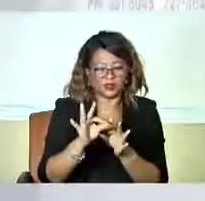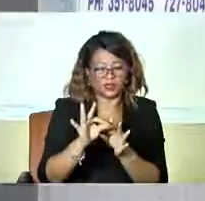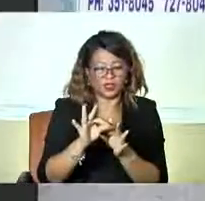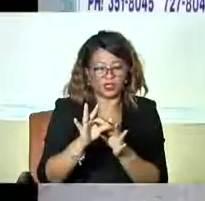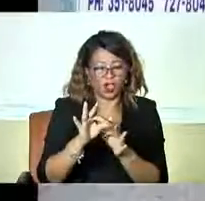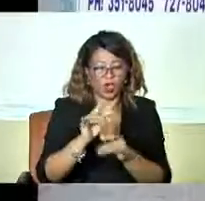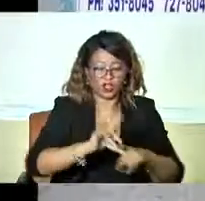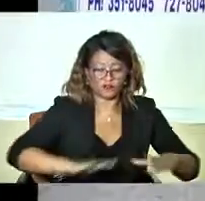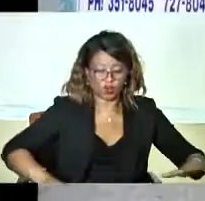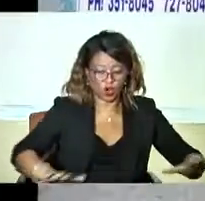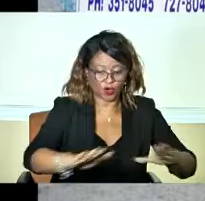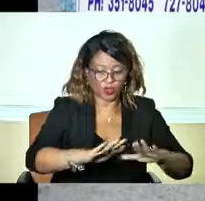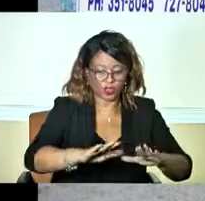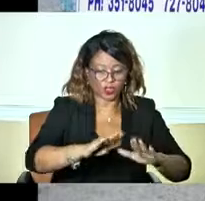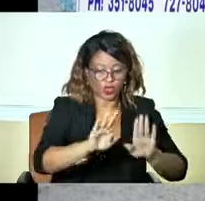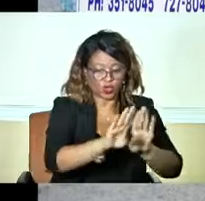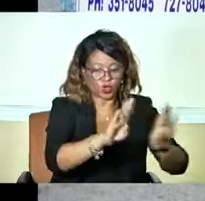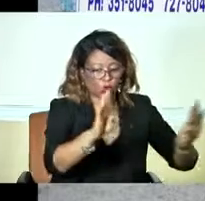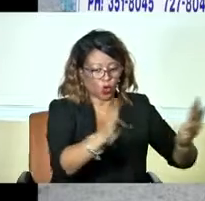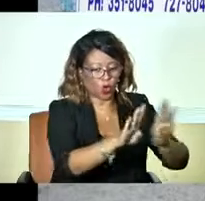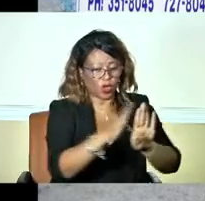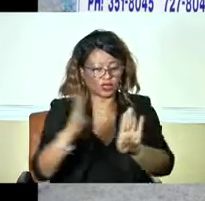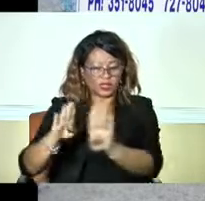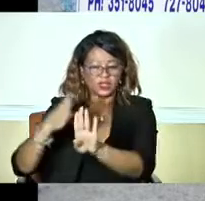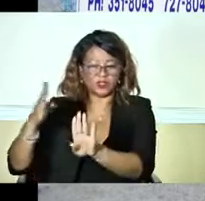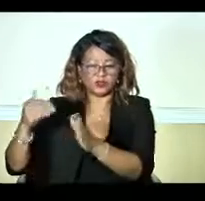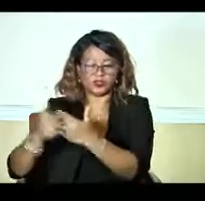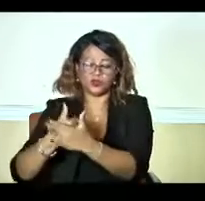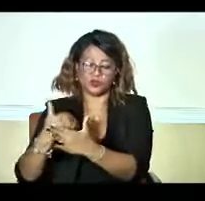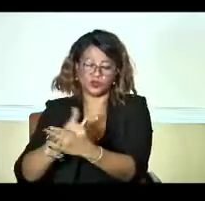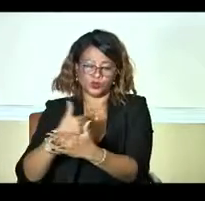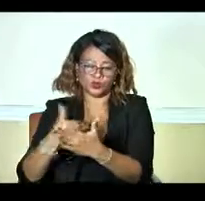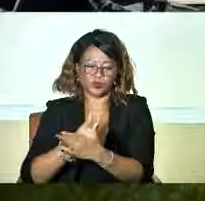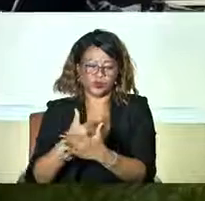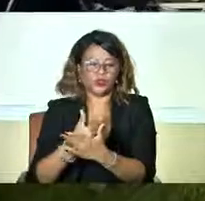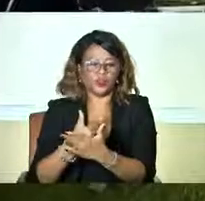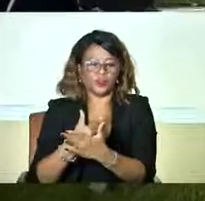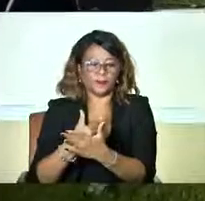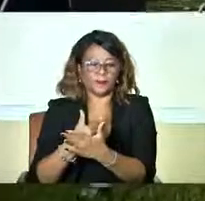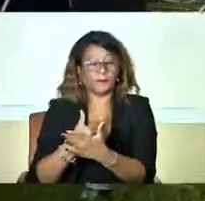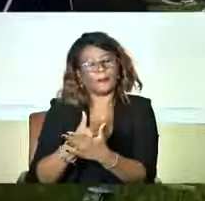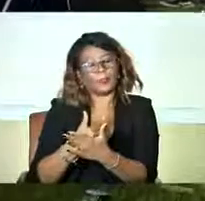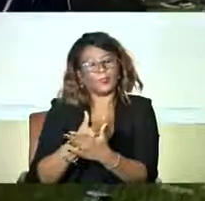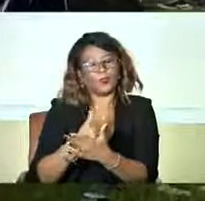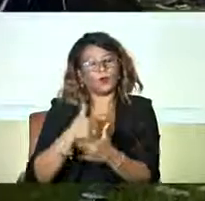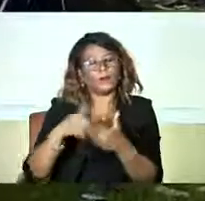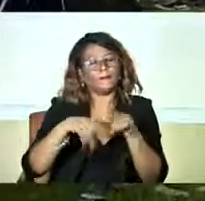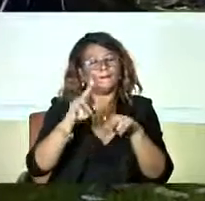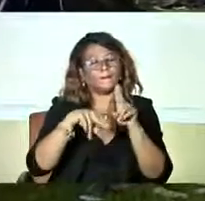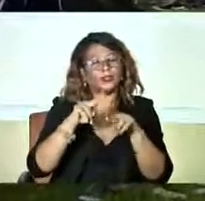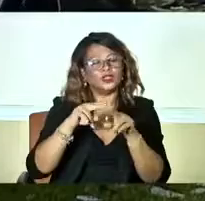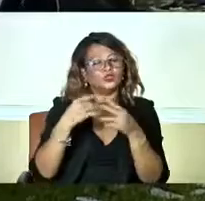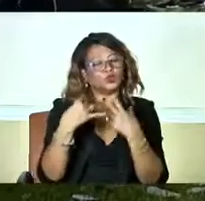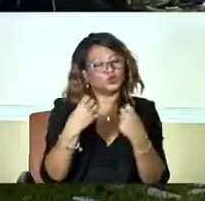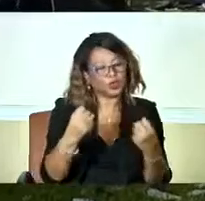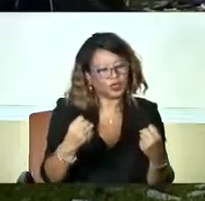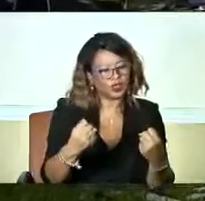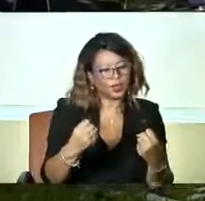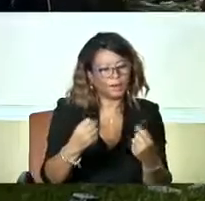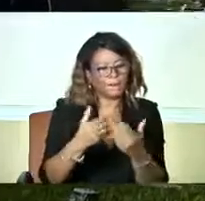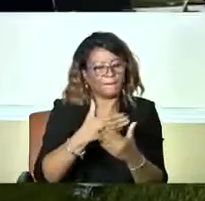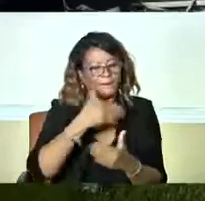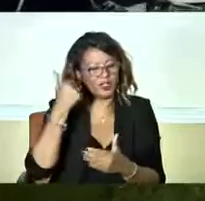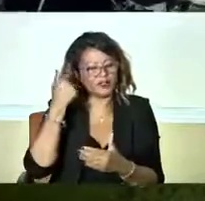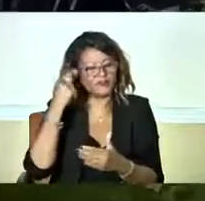the flooring, the walls, all had to be replaced. And I mean, we built back a little stronger and better for